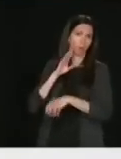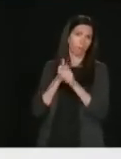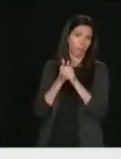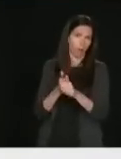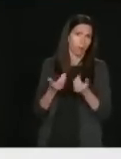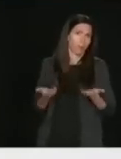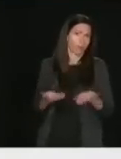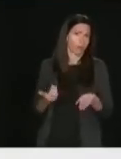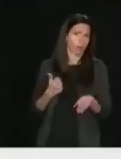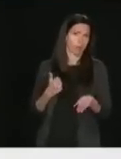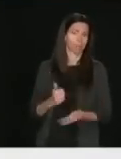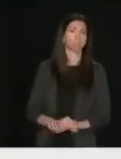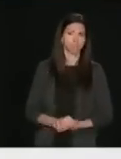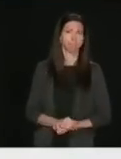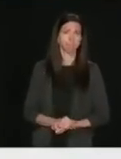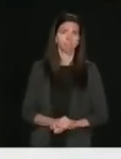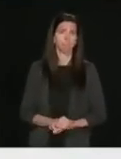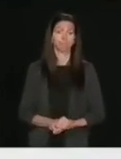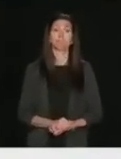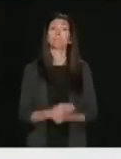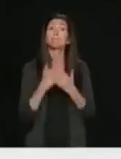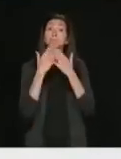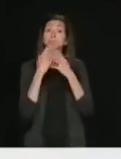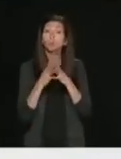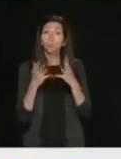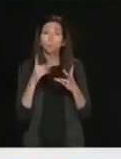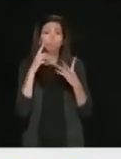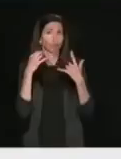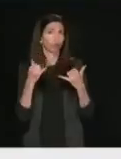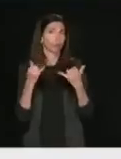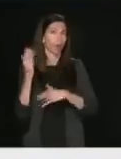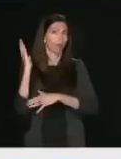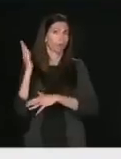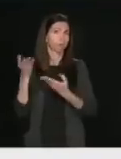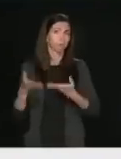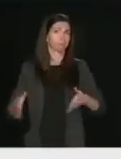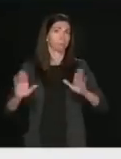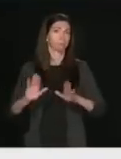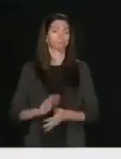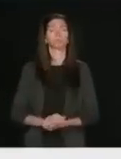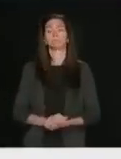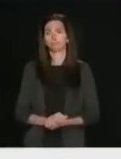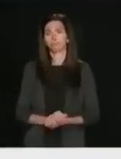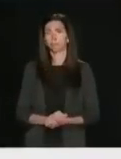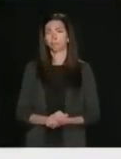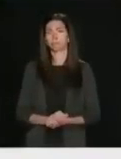experts. Merci. C'est ce qui m'a fait à la conférence de presse d'aujourd'hui. Merci tout le monde.